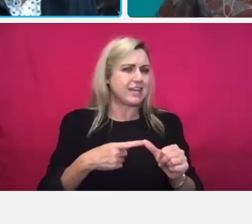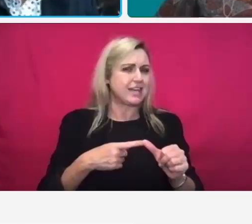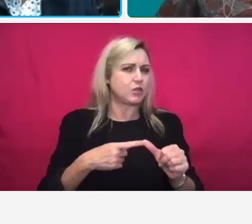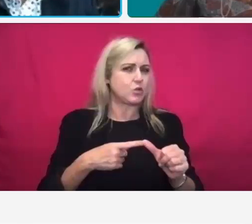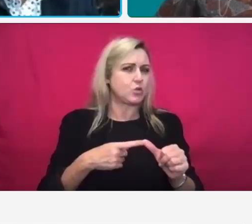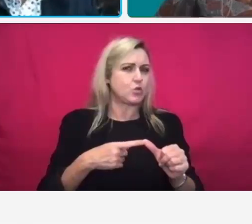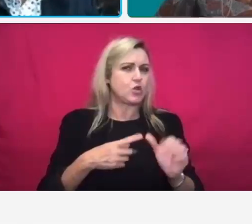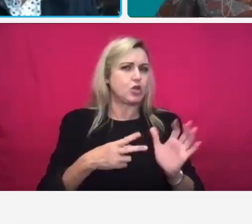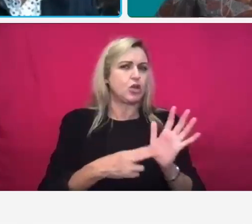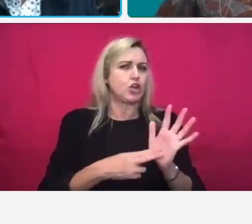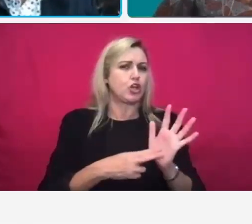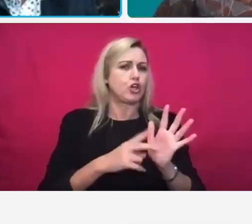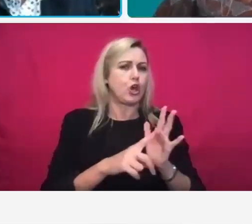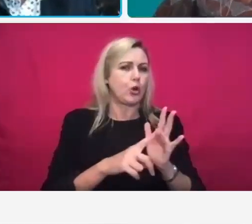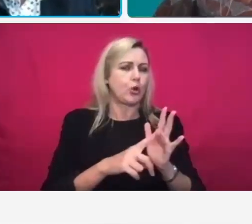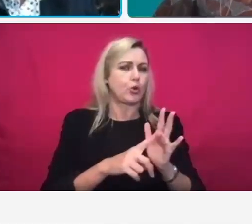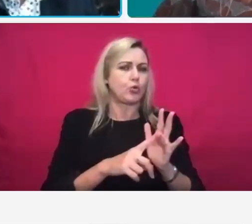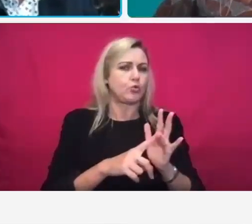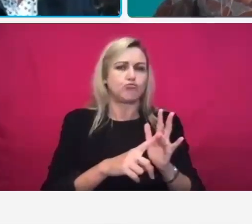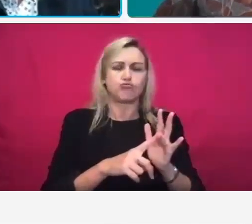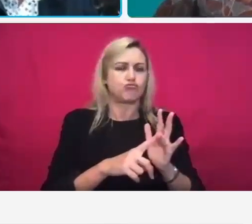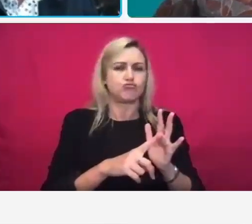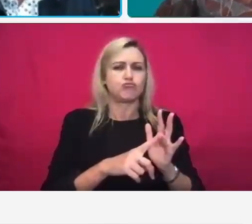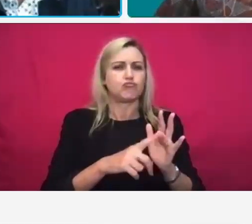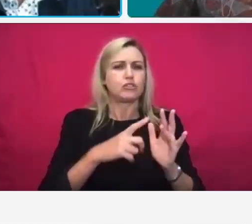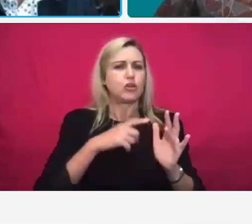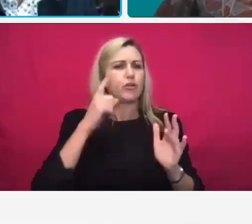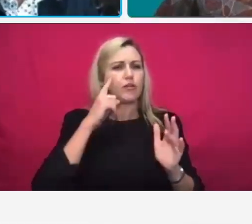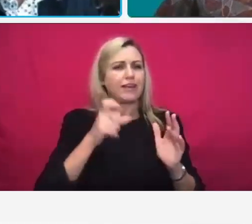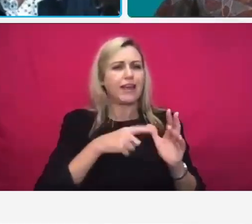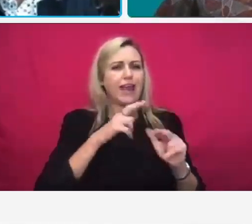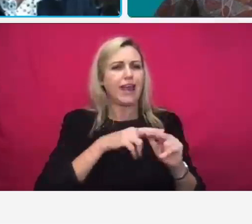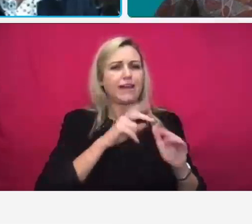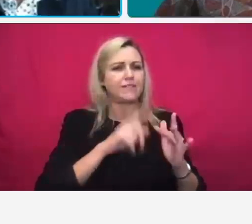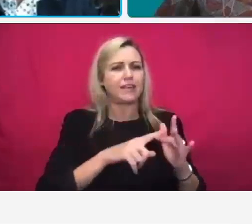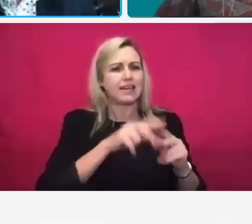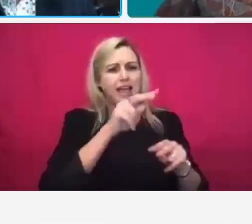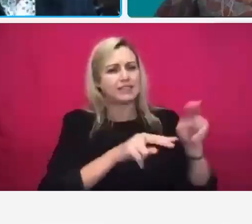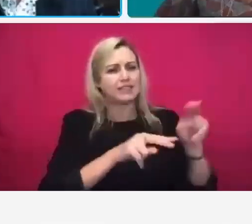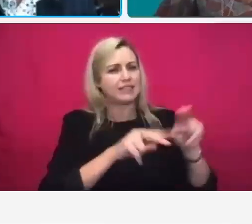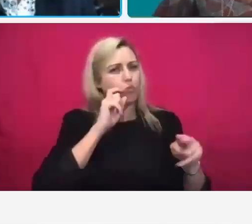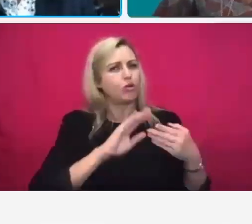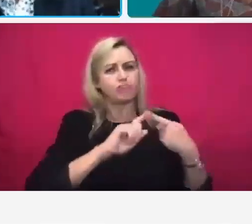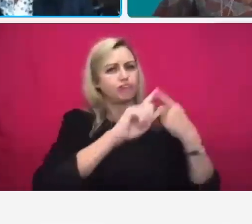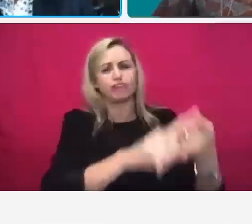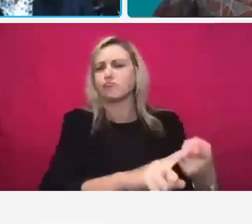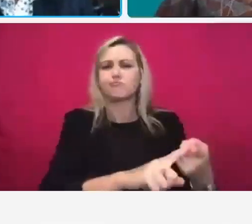is no. We're not expecting ACFI assessments to continue. Right. But one of the things that is different to